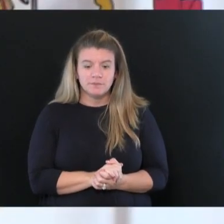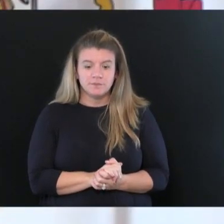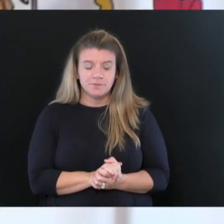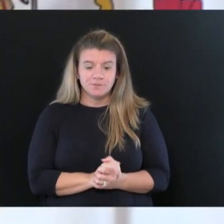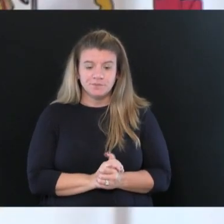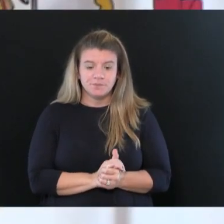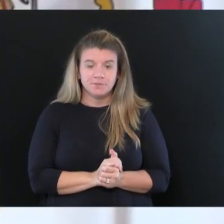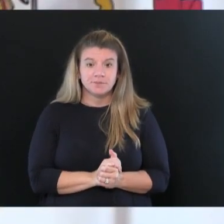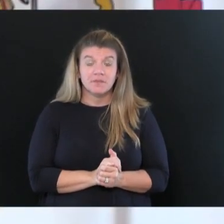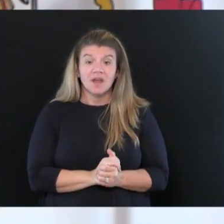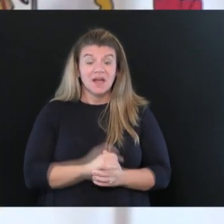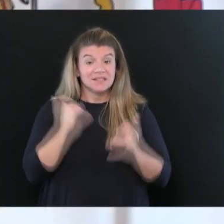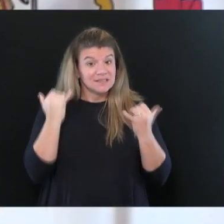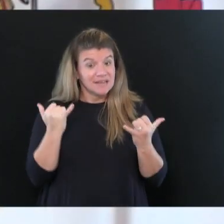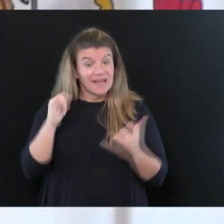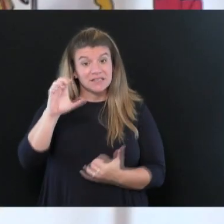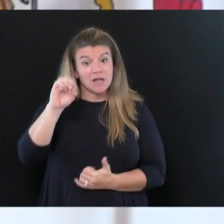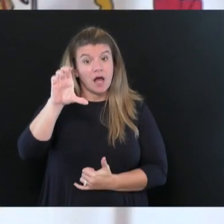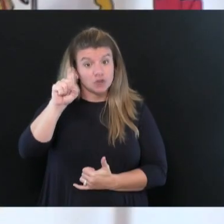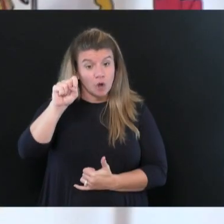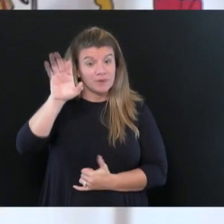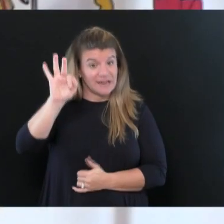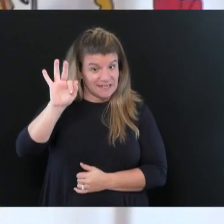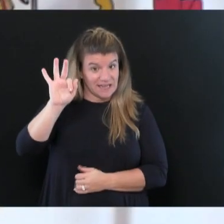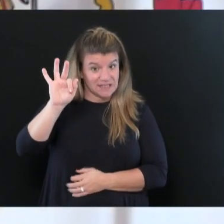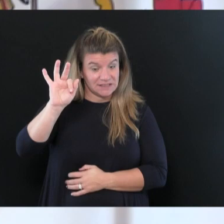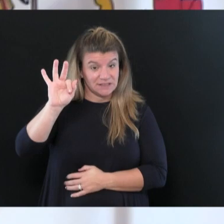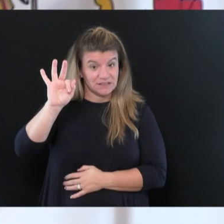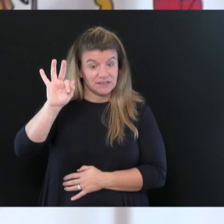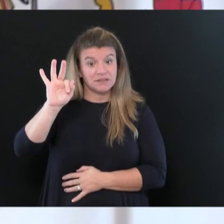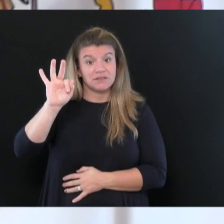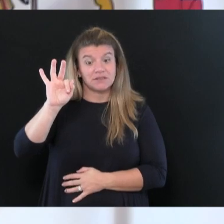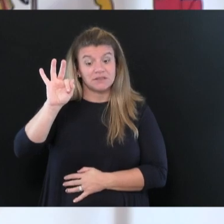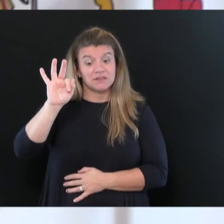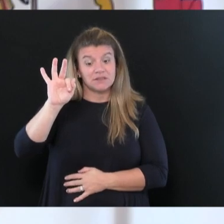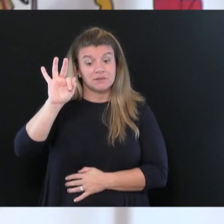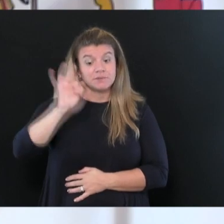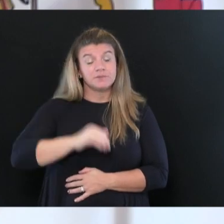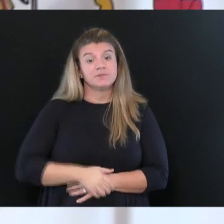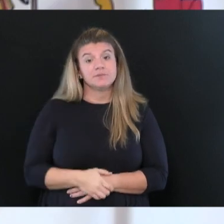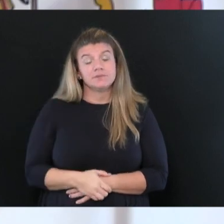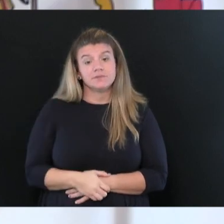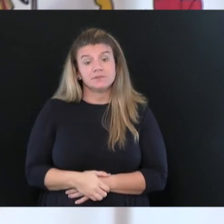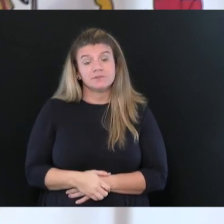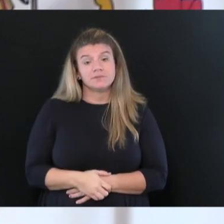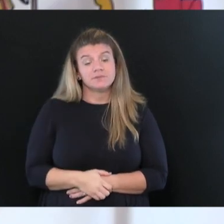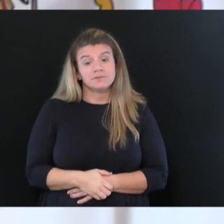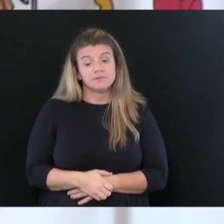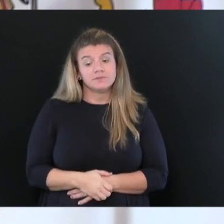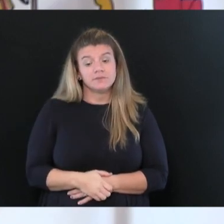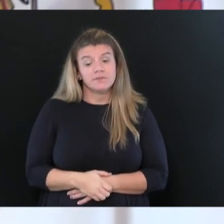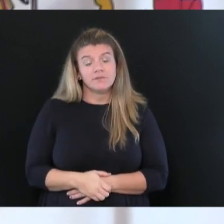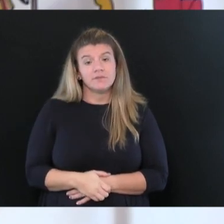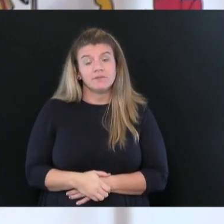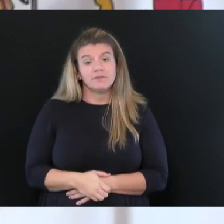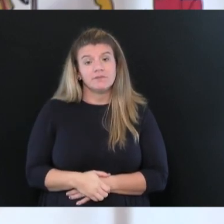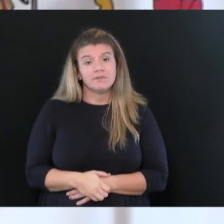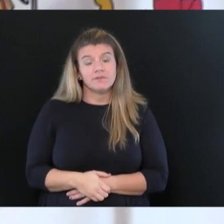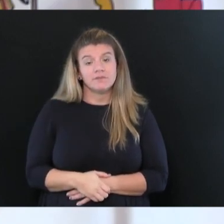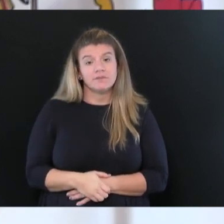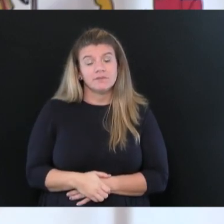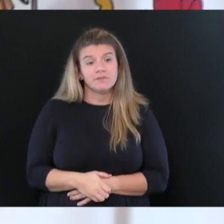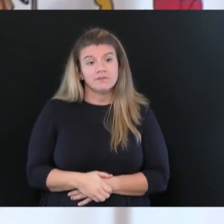it's October the 19th. it looks like